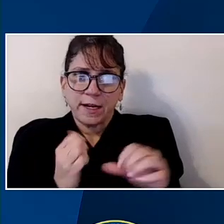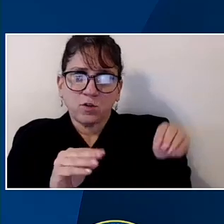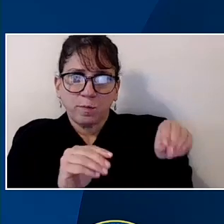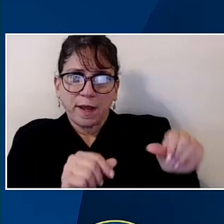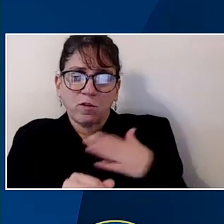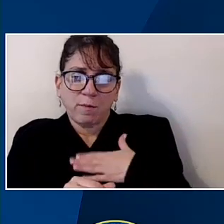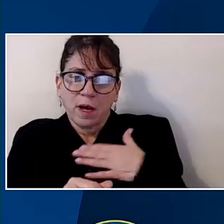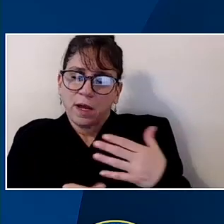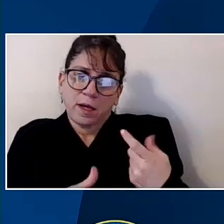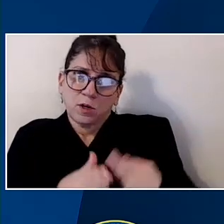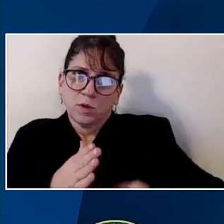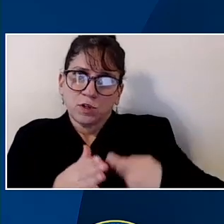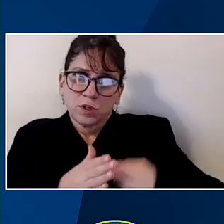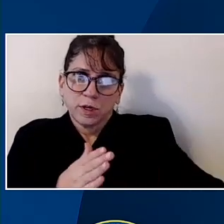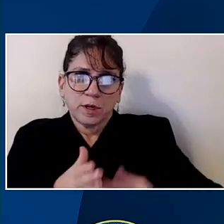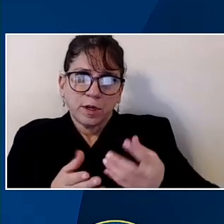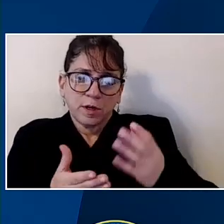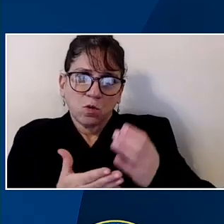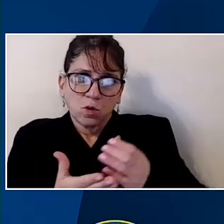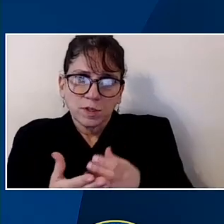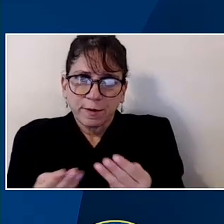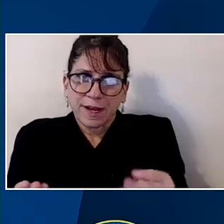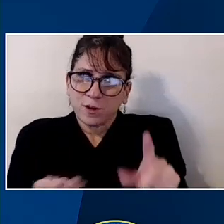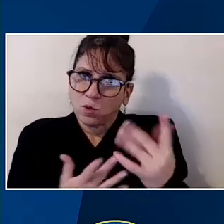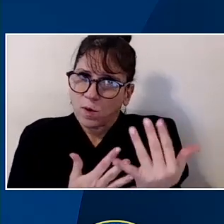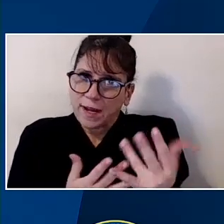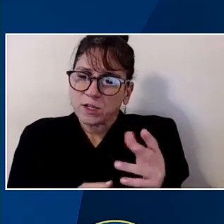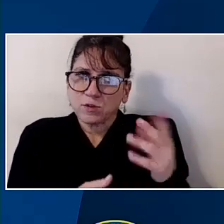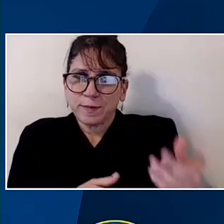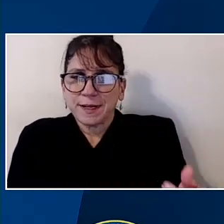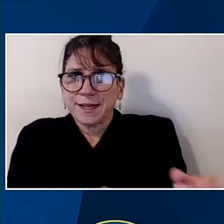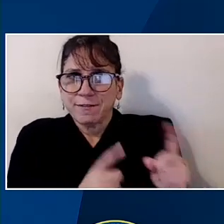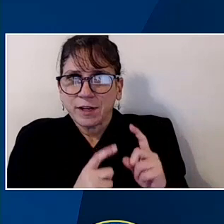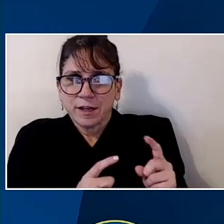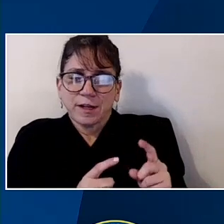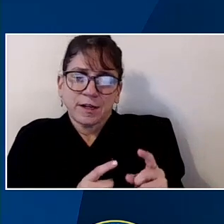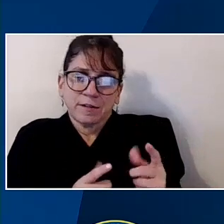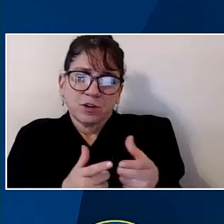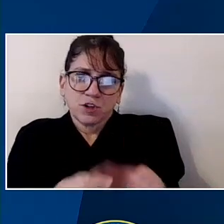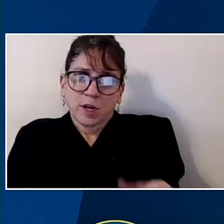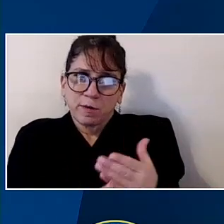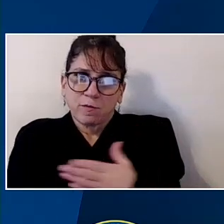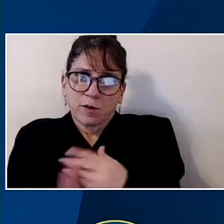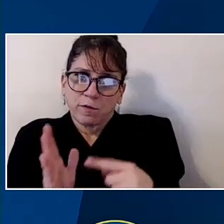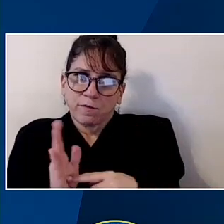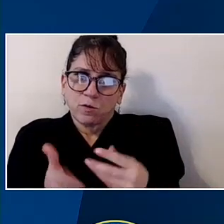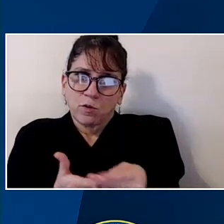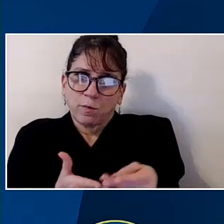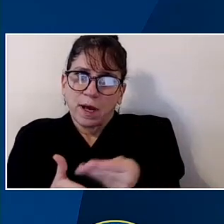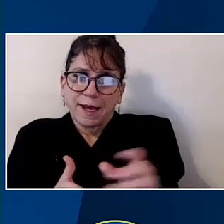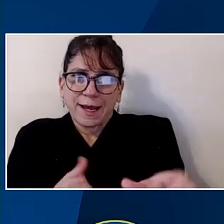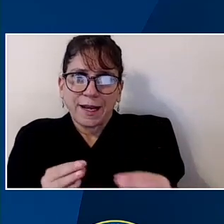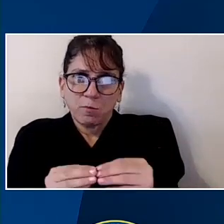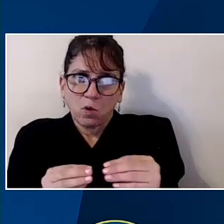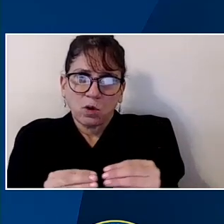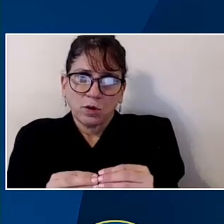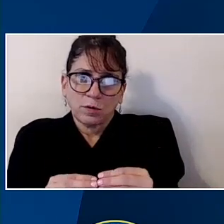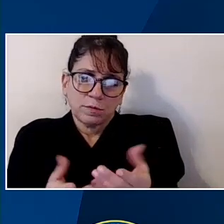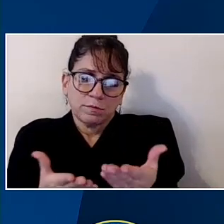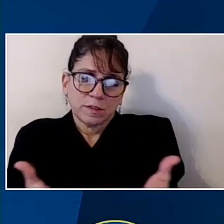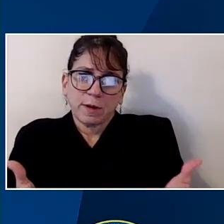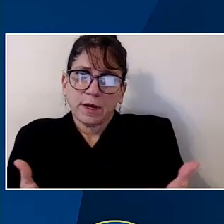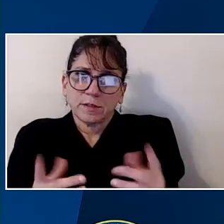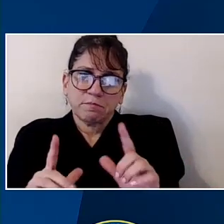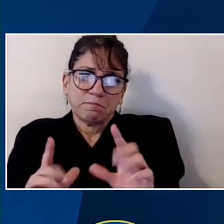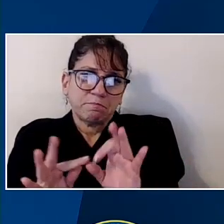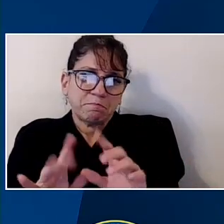tuition and course materials, and I had to wait to receive my refund check before I could afford to purchase any of my books and supplies. For